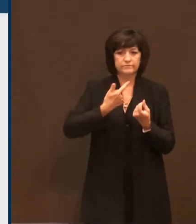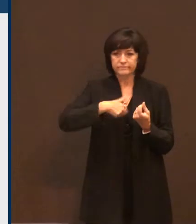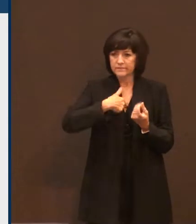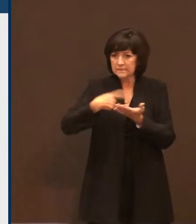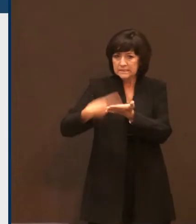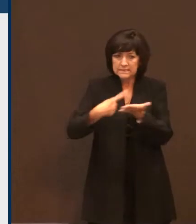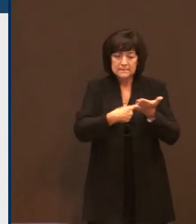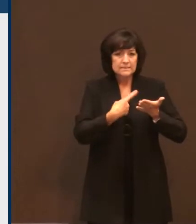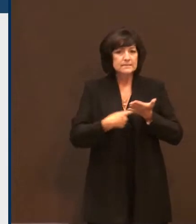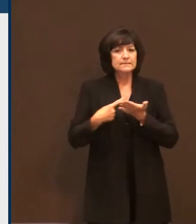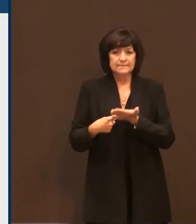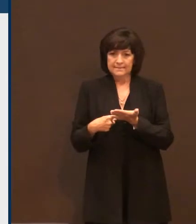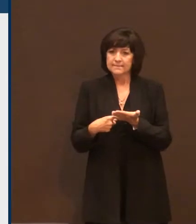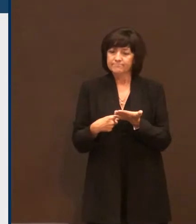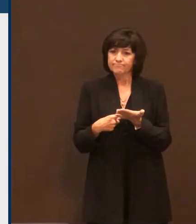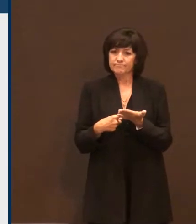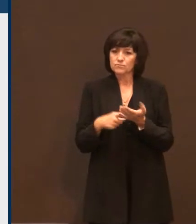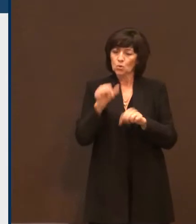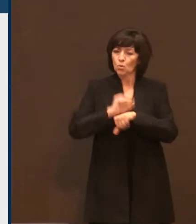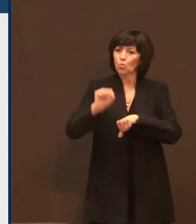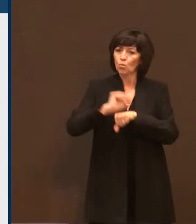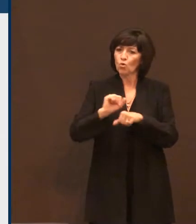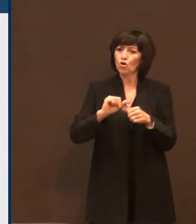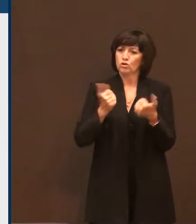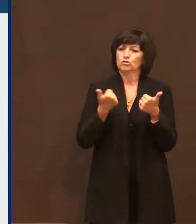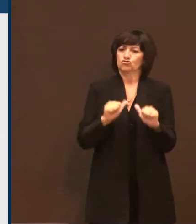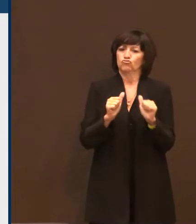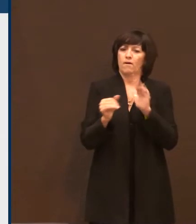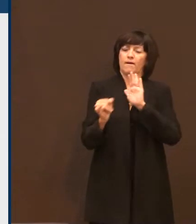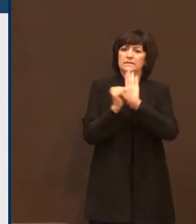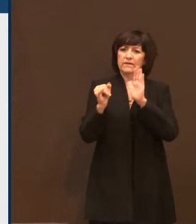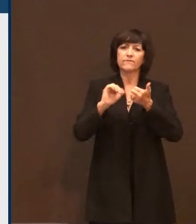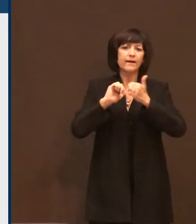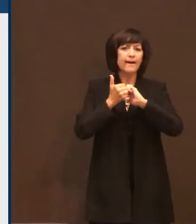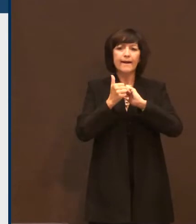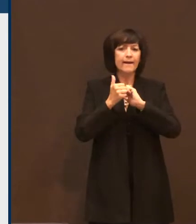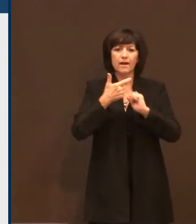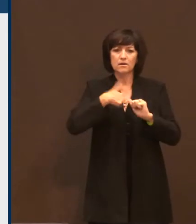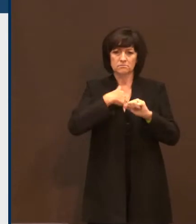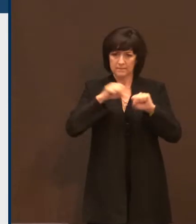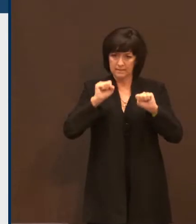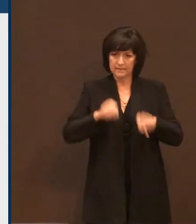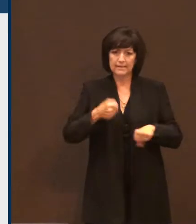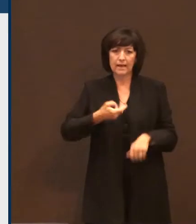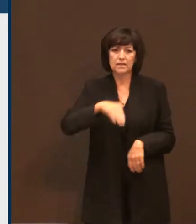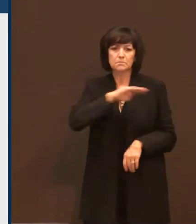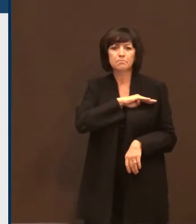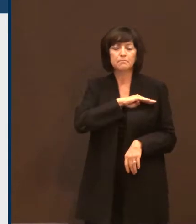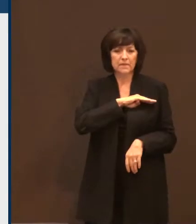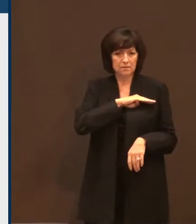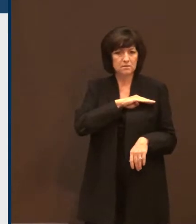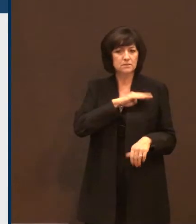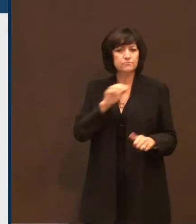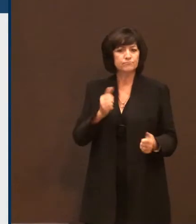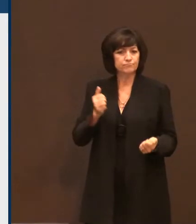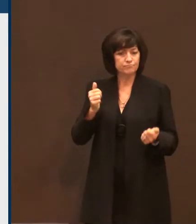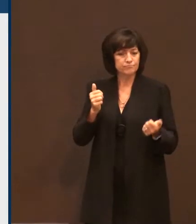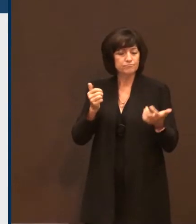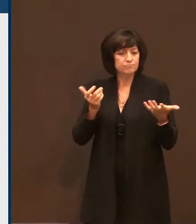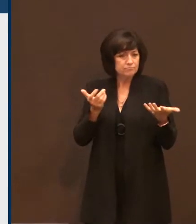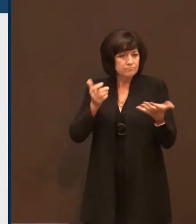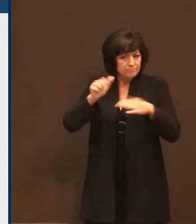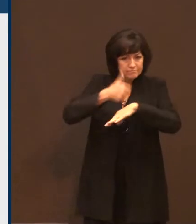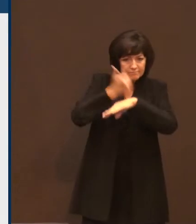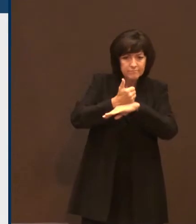to identify those, mostly to accommodate, obviously, students that would be coming for in-person instruction,